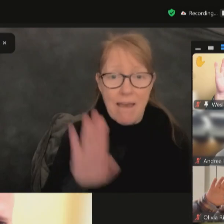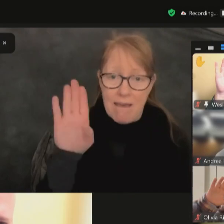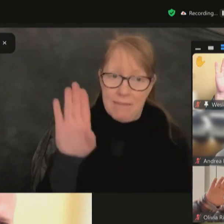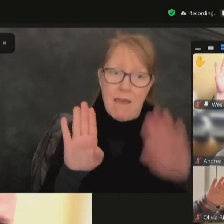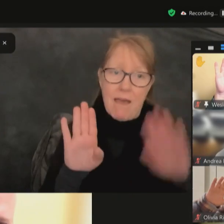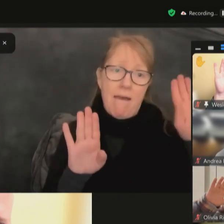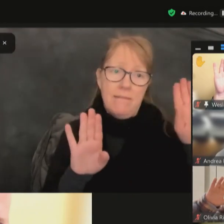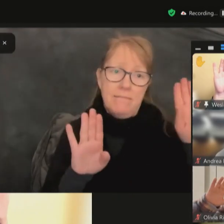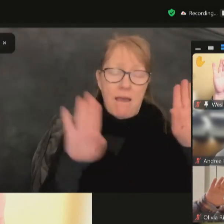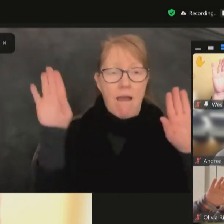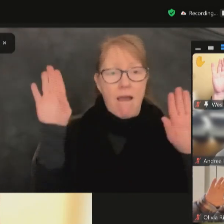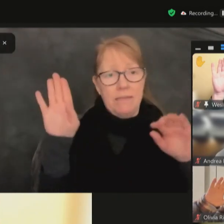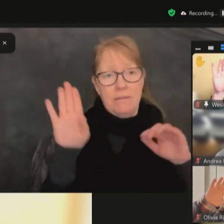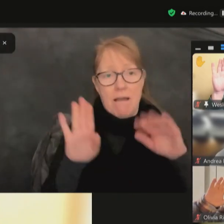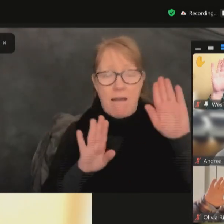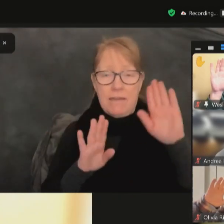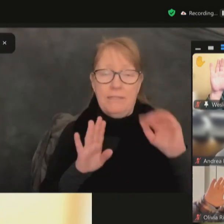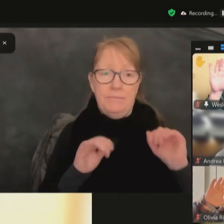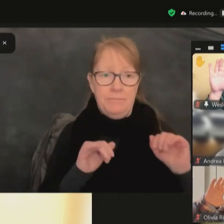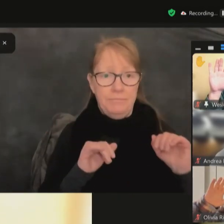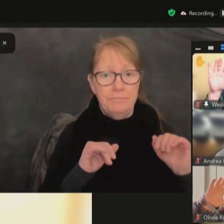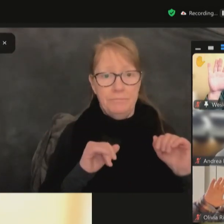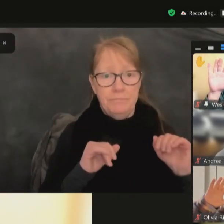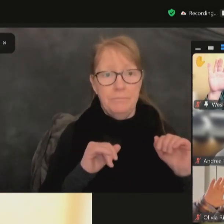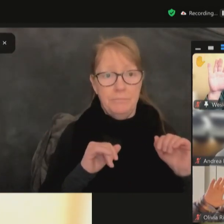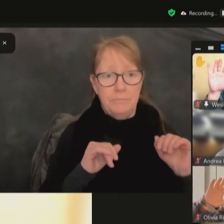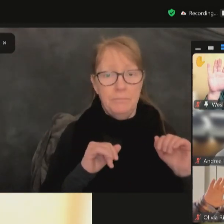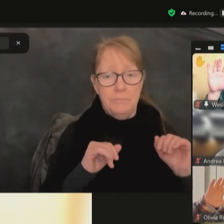Aye. Aye.